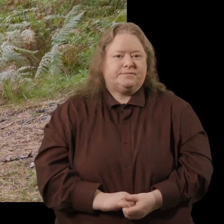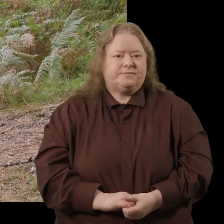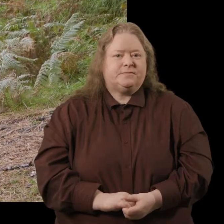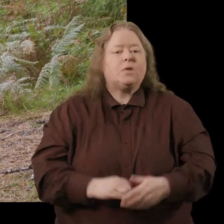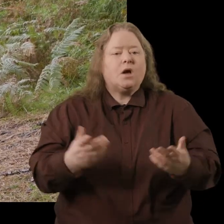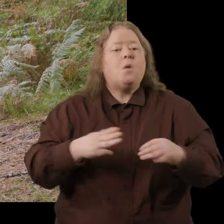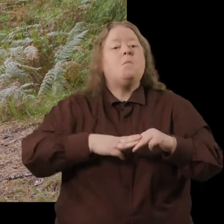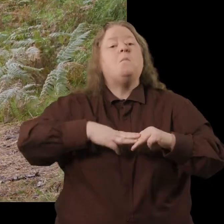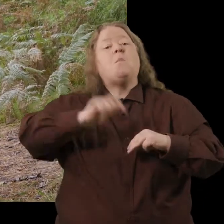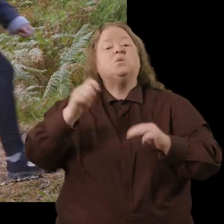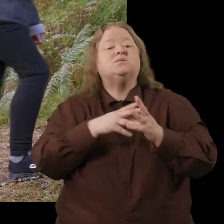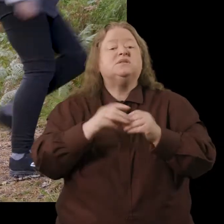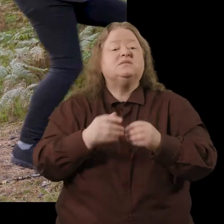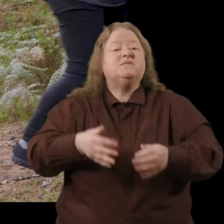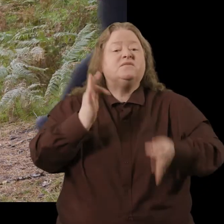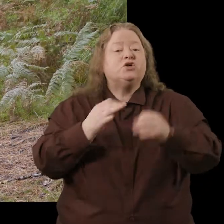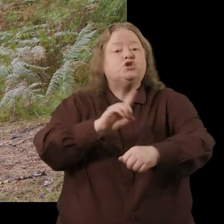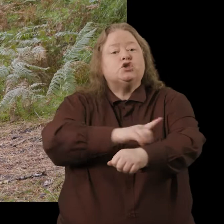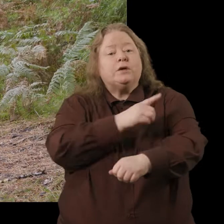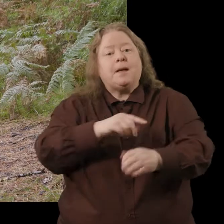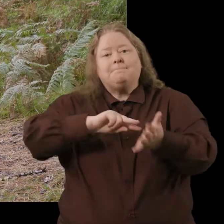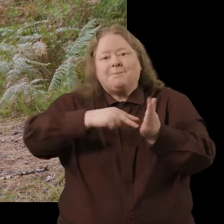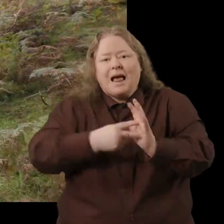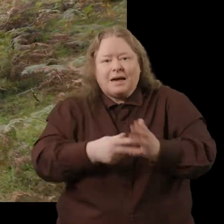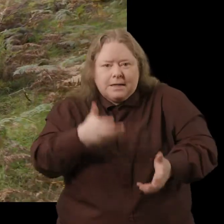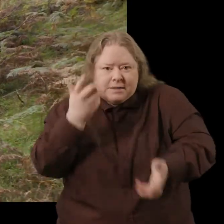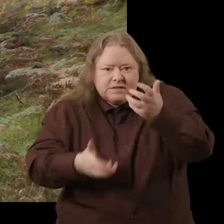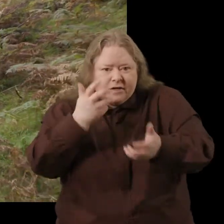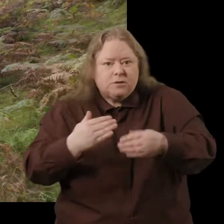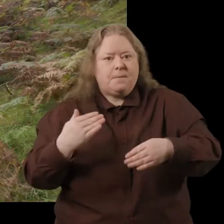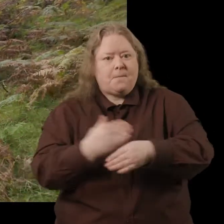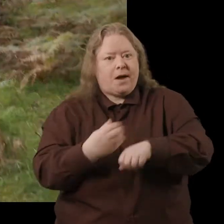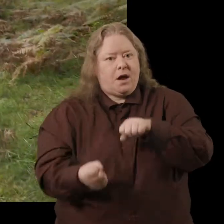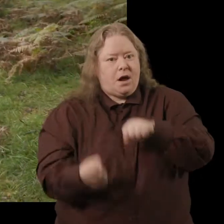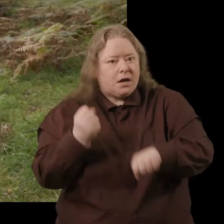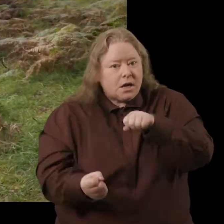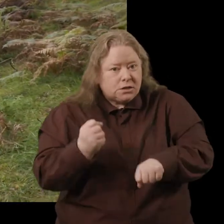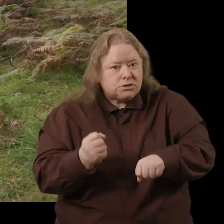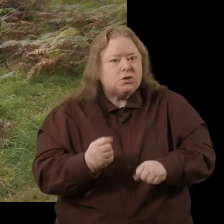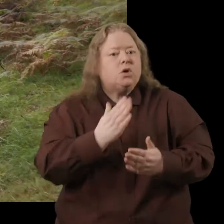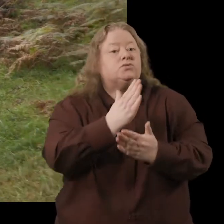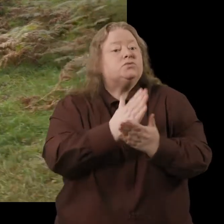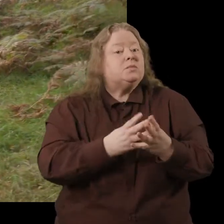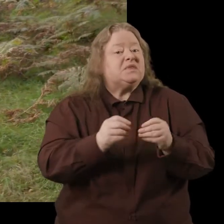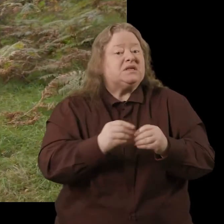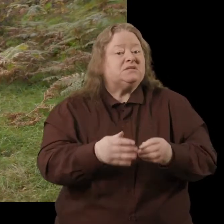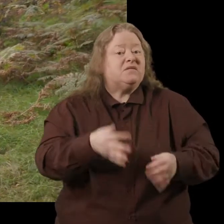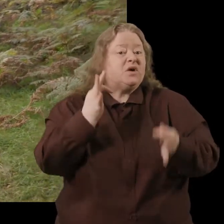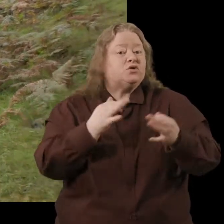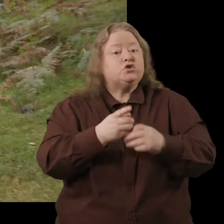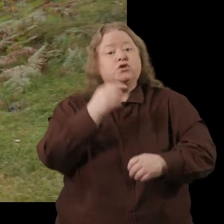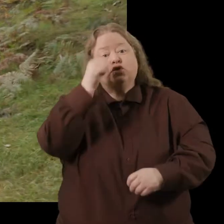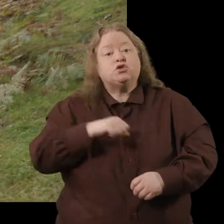Whilst most objects are discovered during planned excavations and by archaeologists, some objects are discovered during